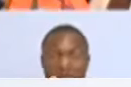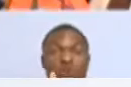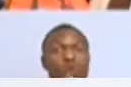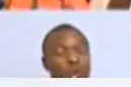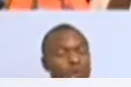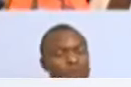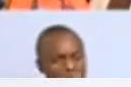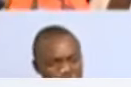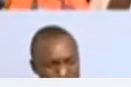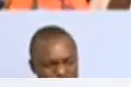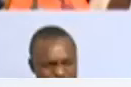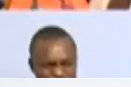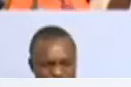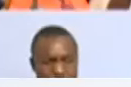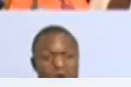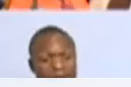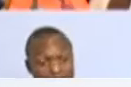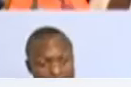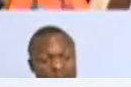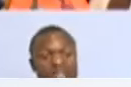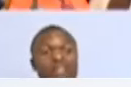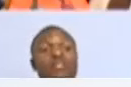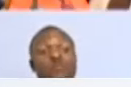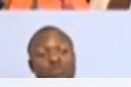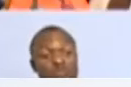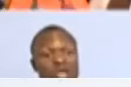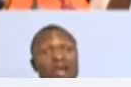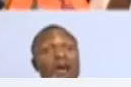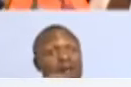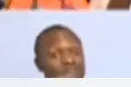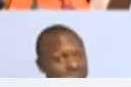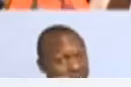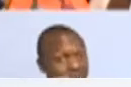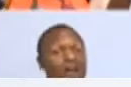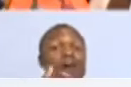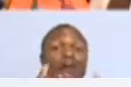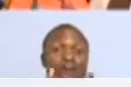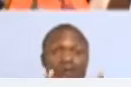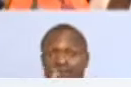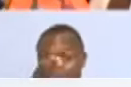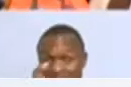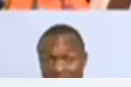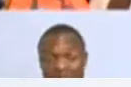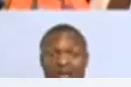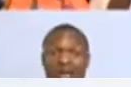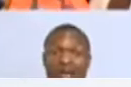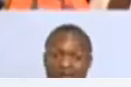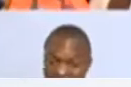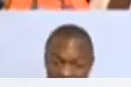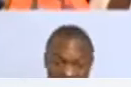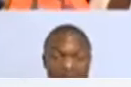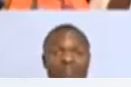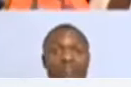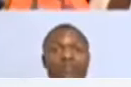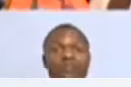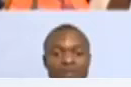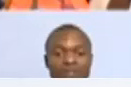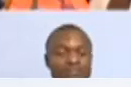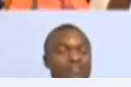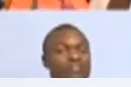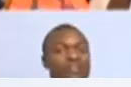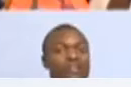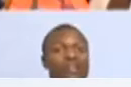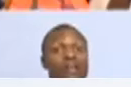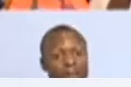looked through, we amended those. The fight against corruption and recovery of assets has now gathered speed. You will